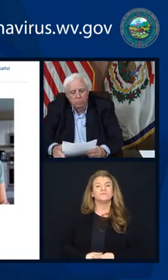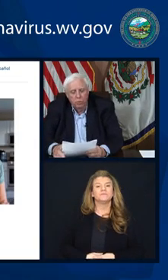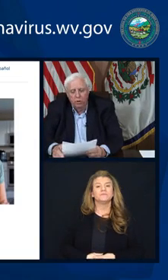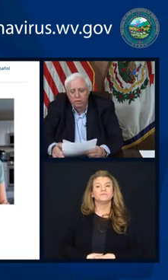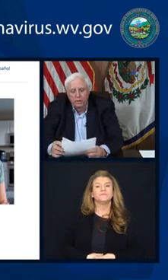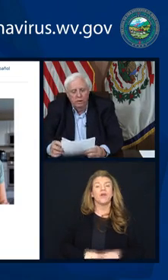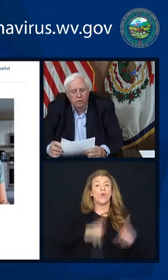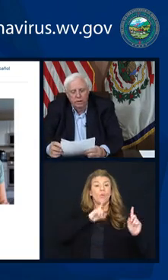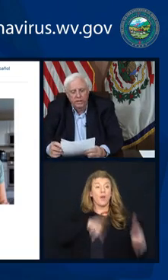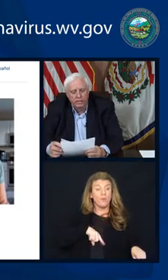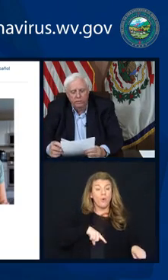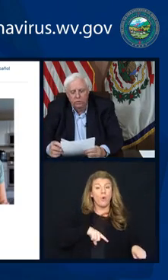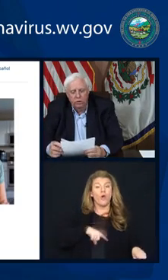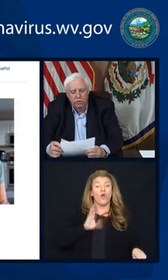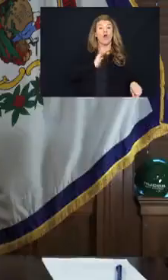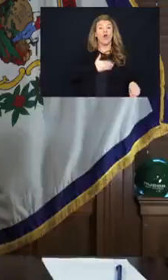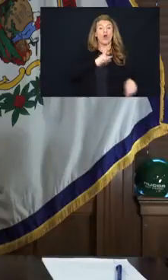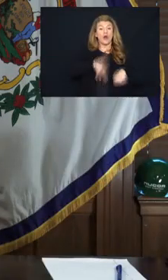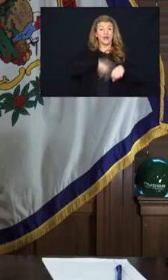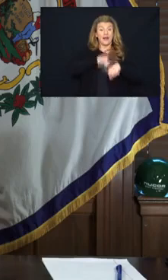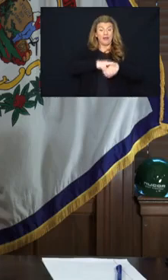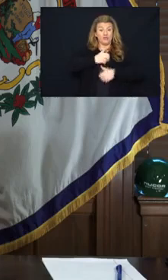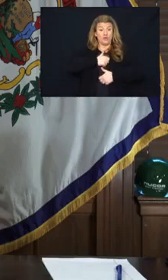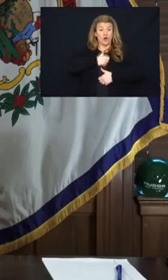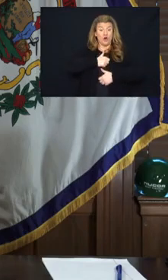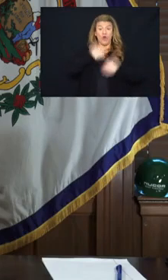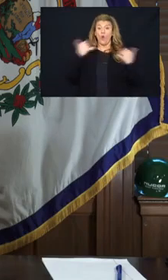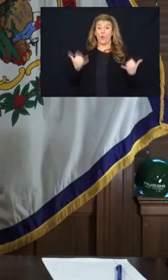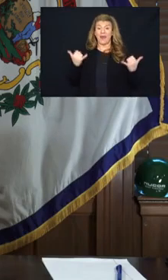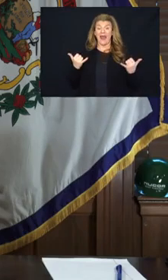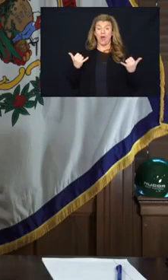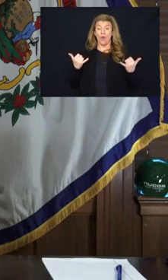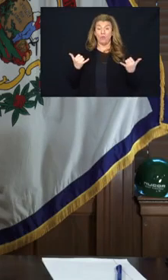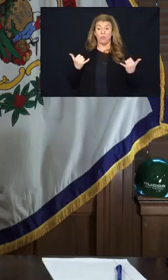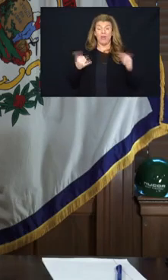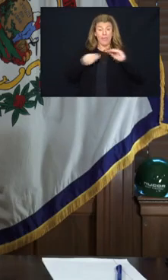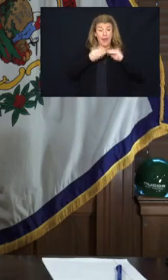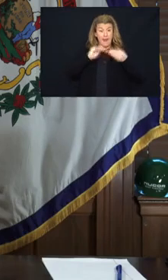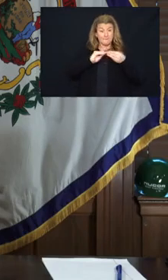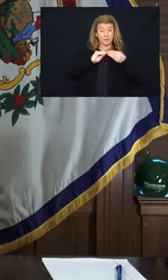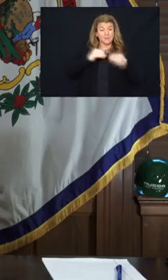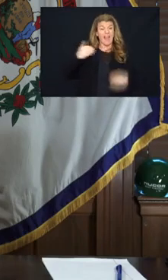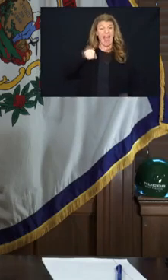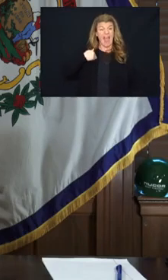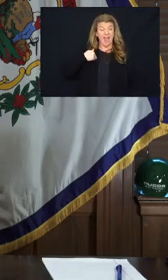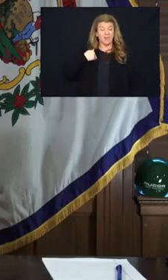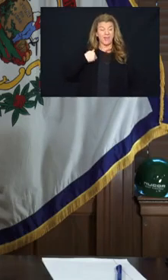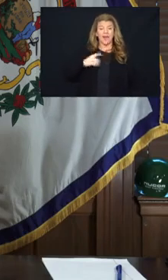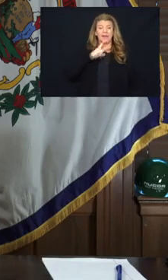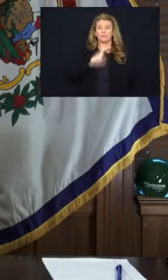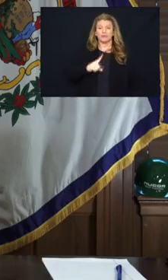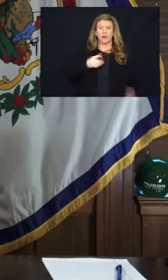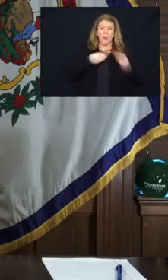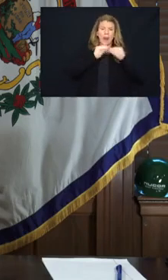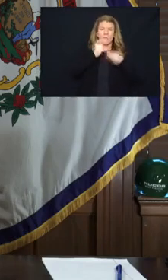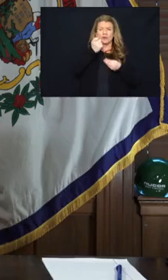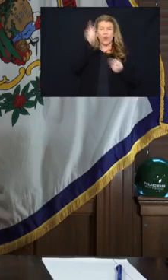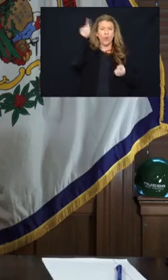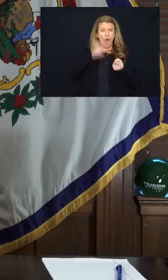Just a report on our great National Guard. Right now, the numbers that I have, and I'm sure this number's a little